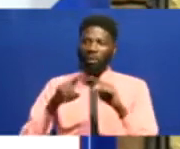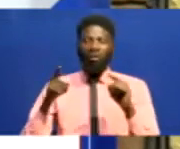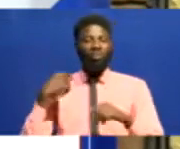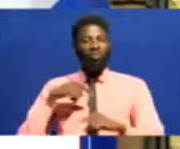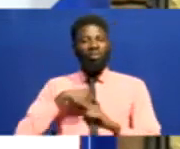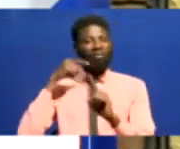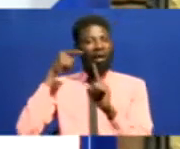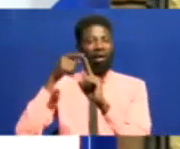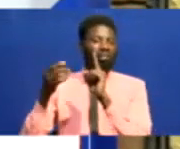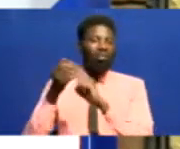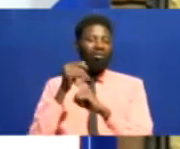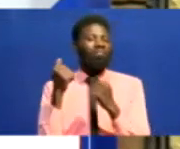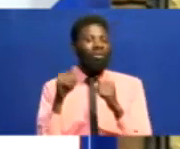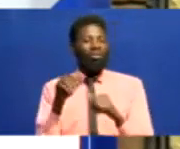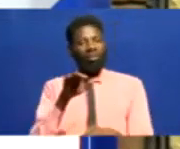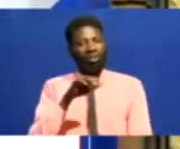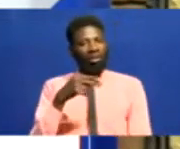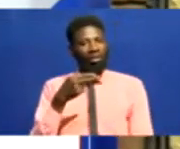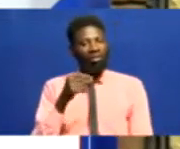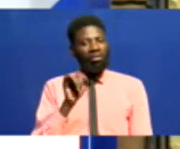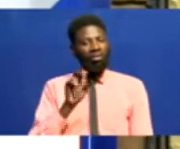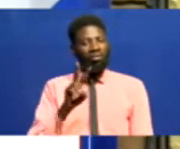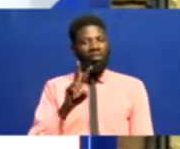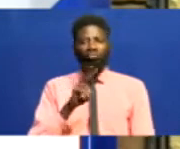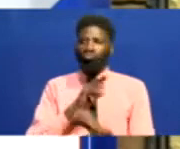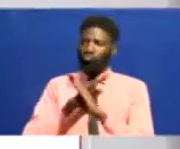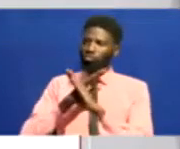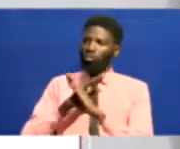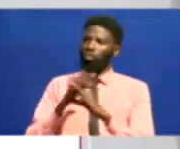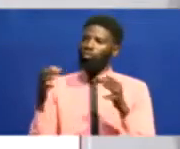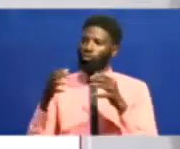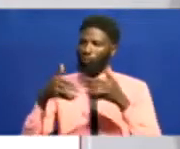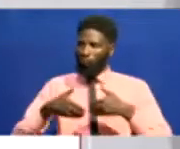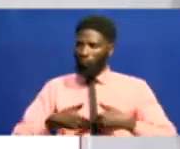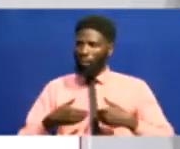but I think we have not met our targets in terms of HIV prevention, especially among the youth. So it's